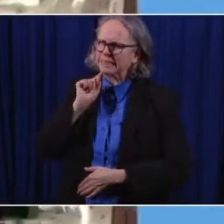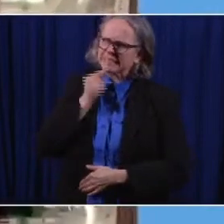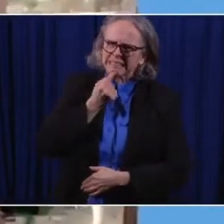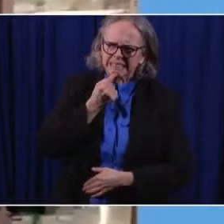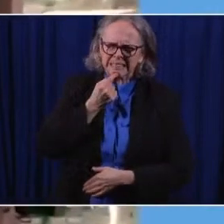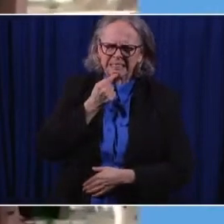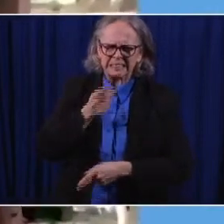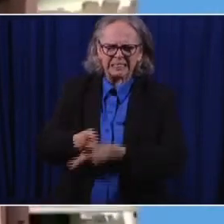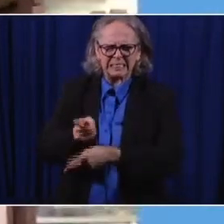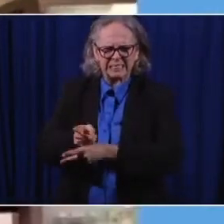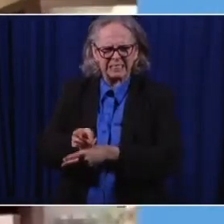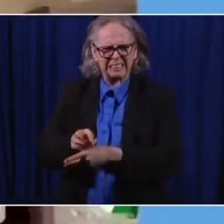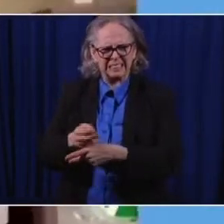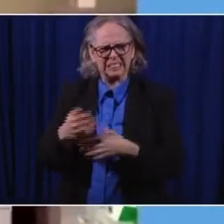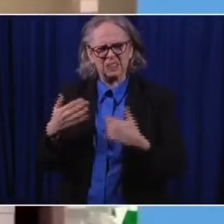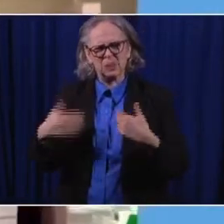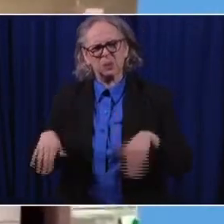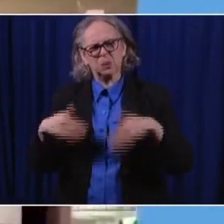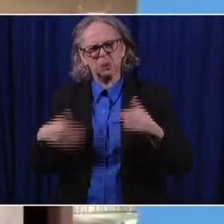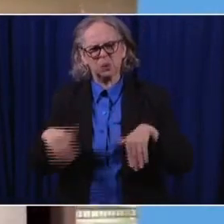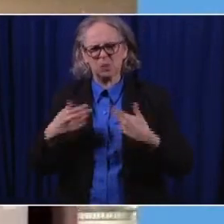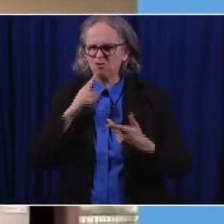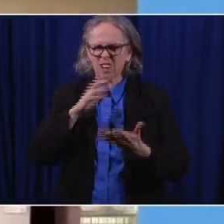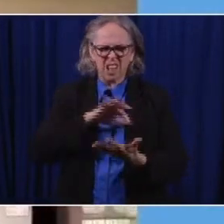really sick patients.